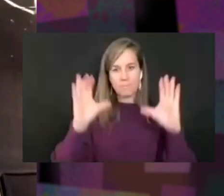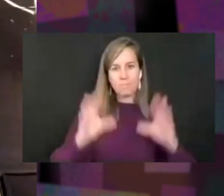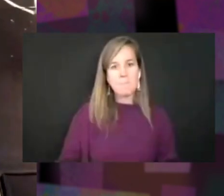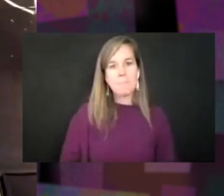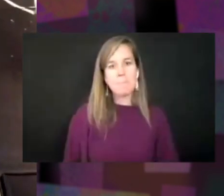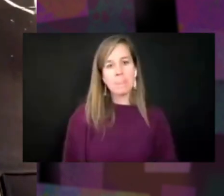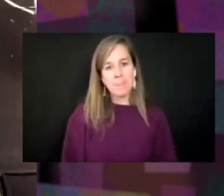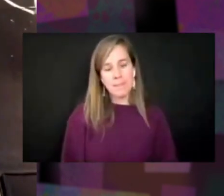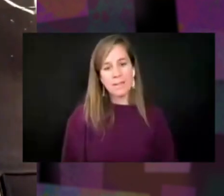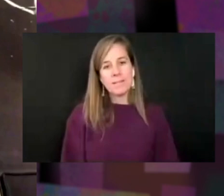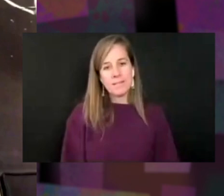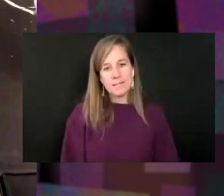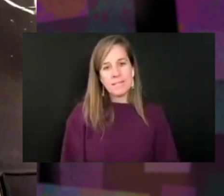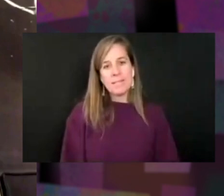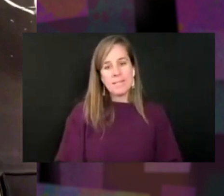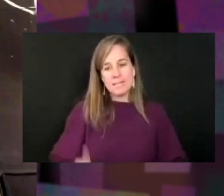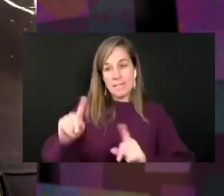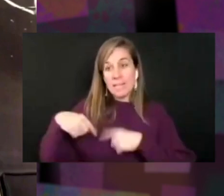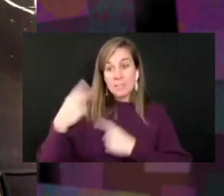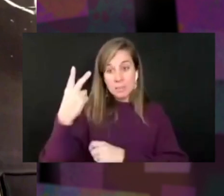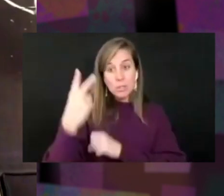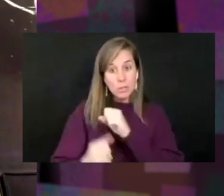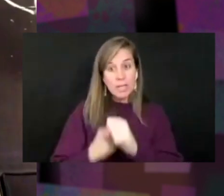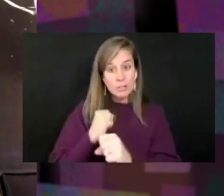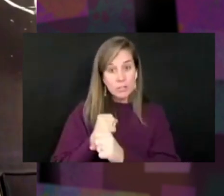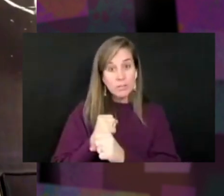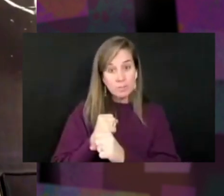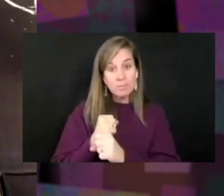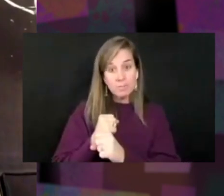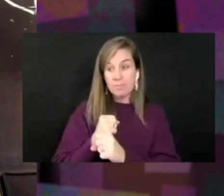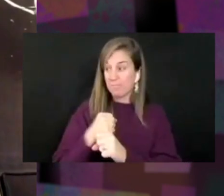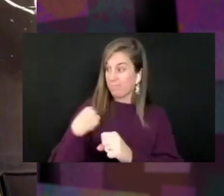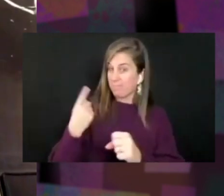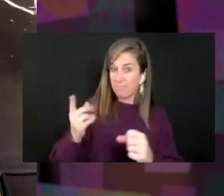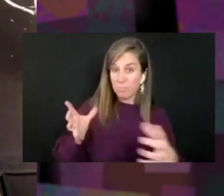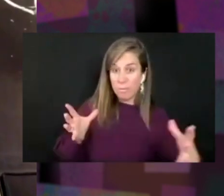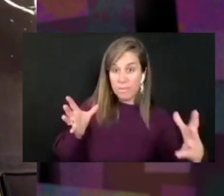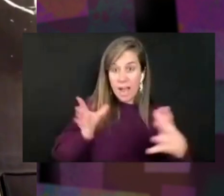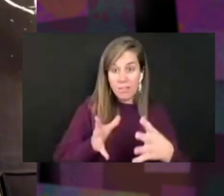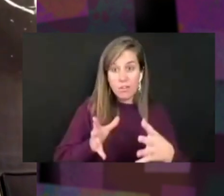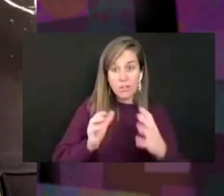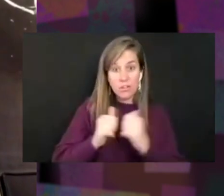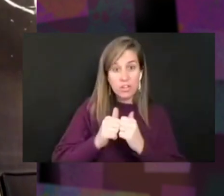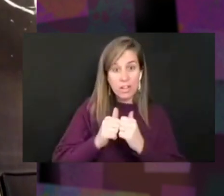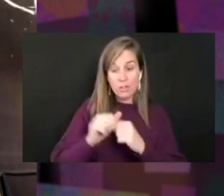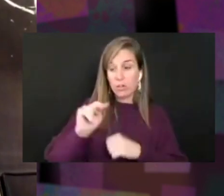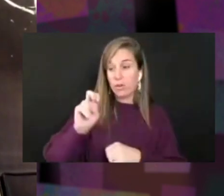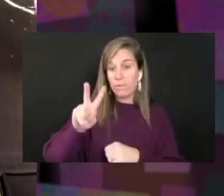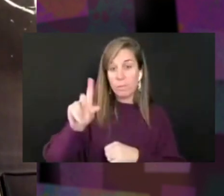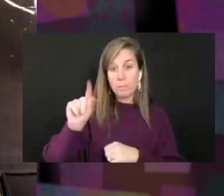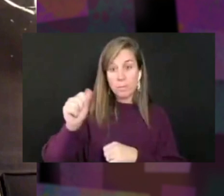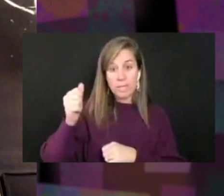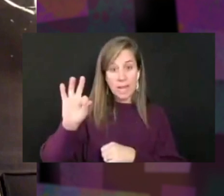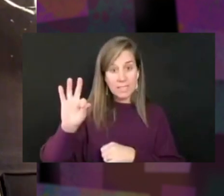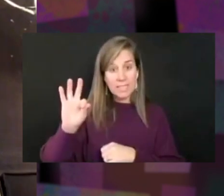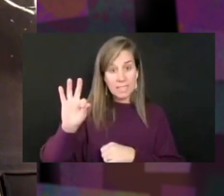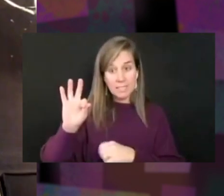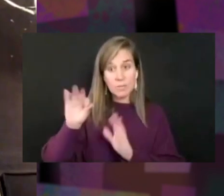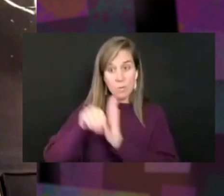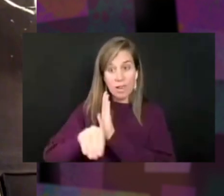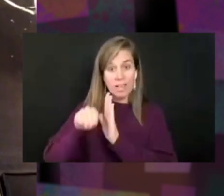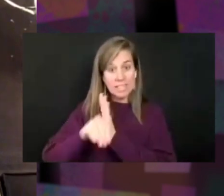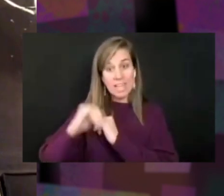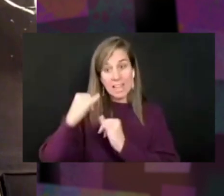It's been 2 years since we gathered our NPN community together in November 2019 in New Orleans for our last